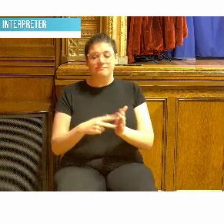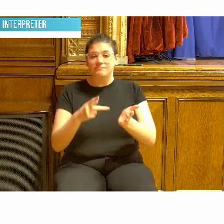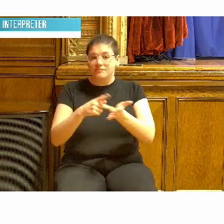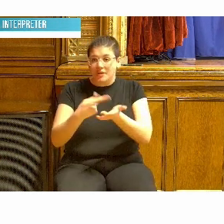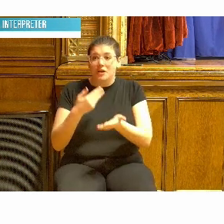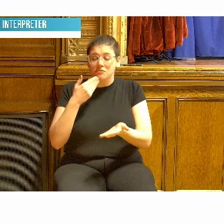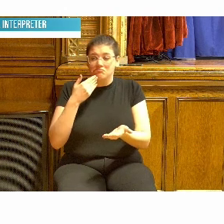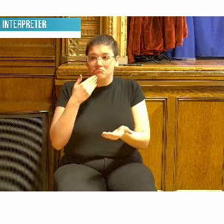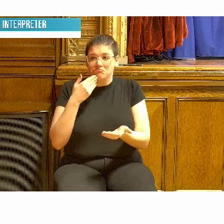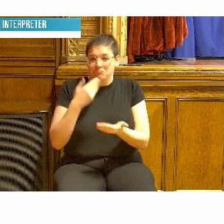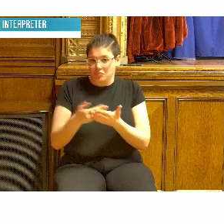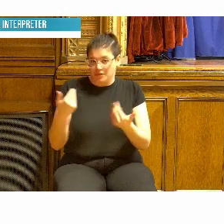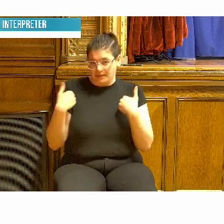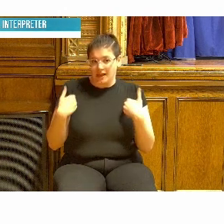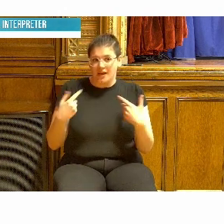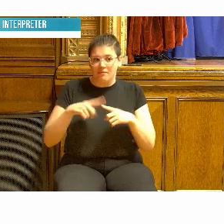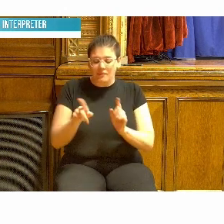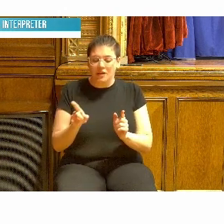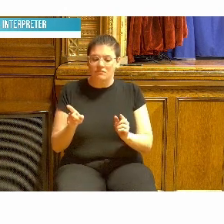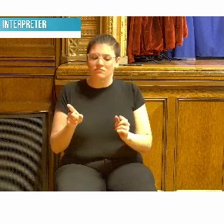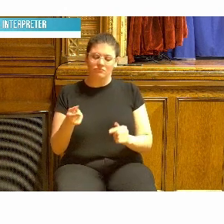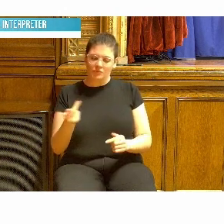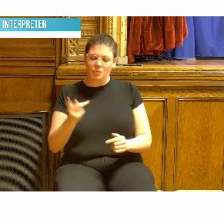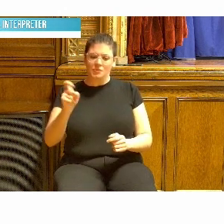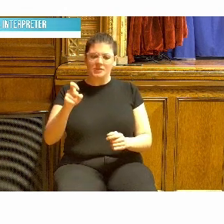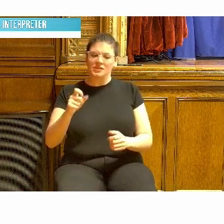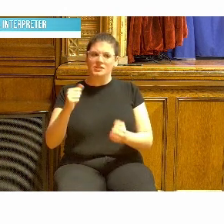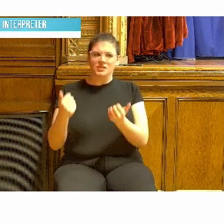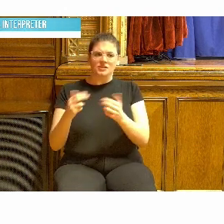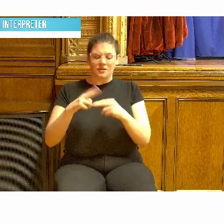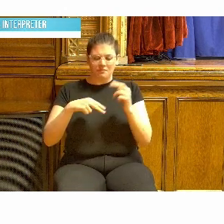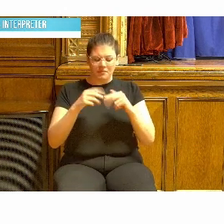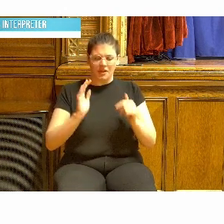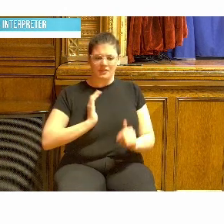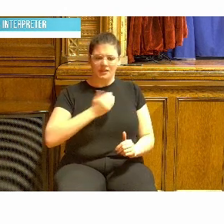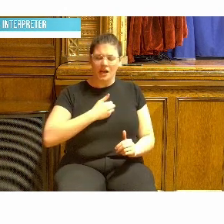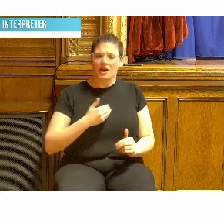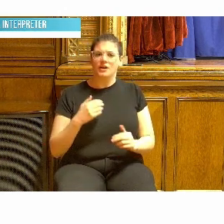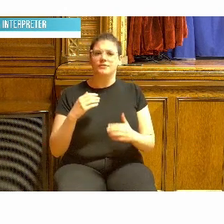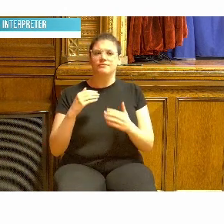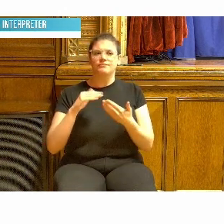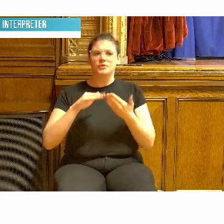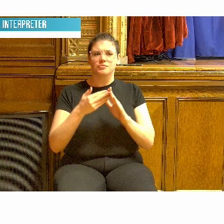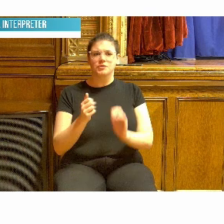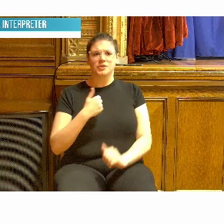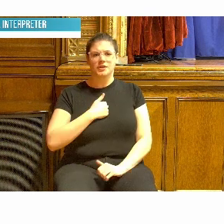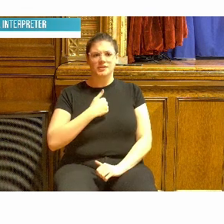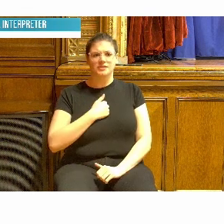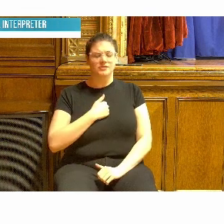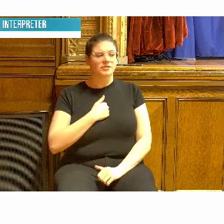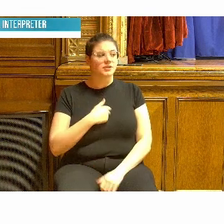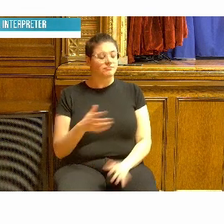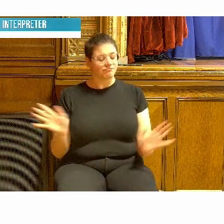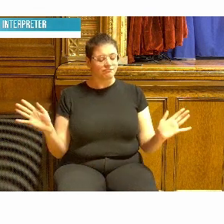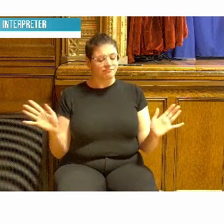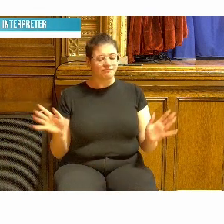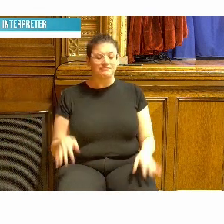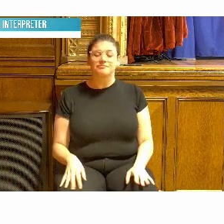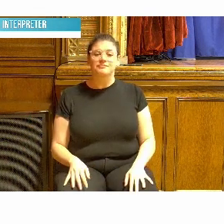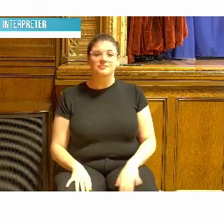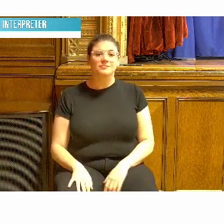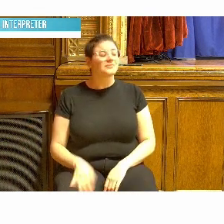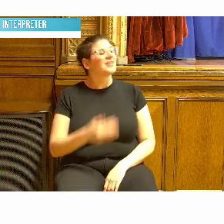up our own selves, our own communities. Thank you. That's it. Thank you. Thank you, Ms. Lucas. We are grateful for your